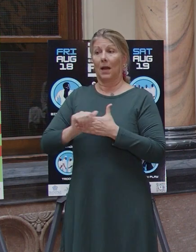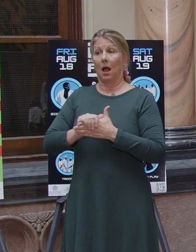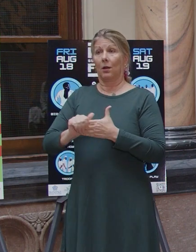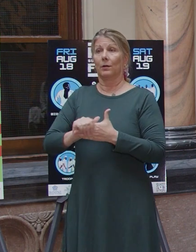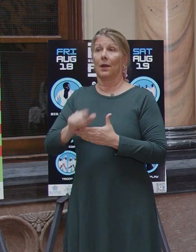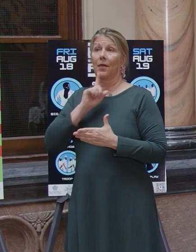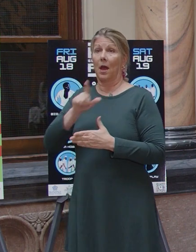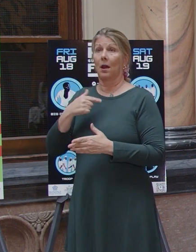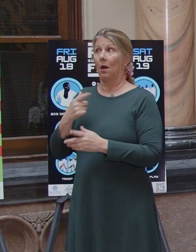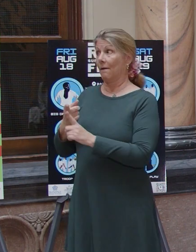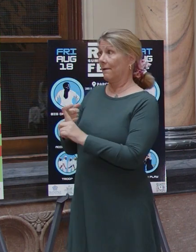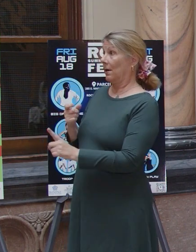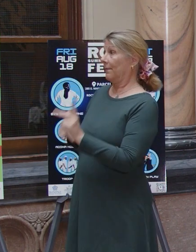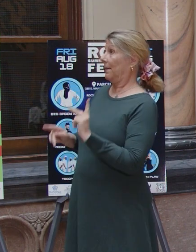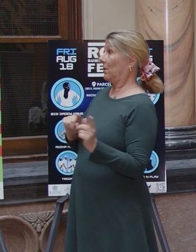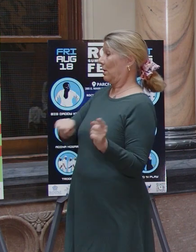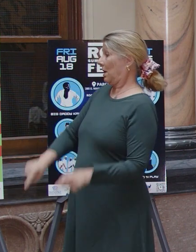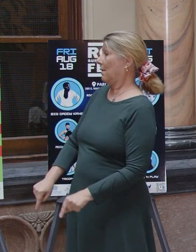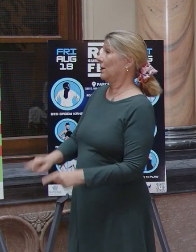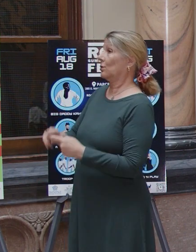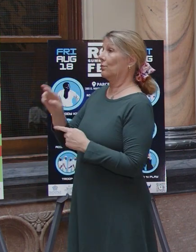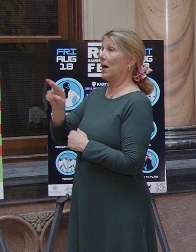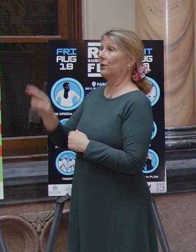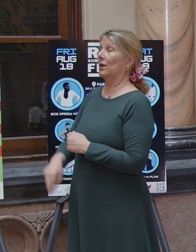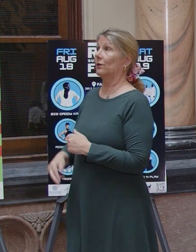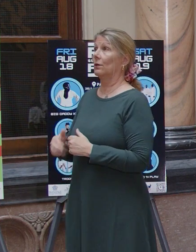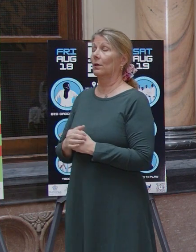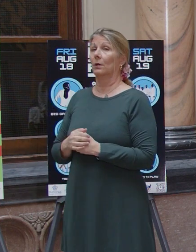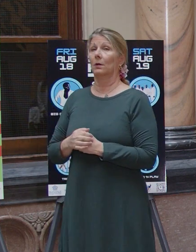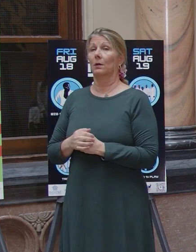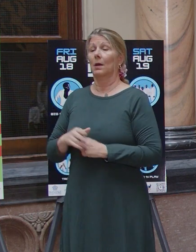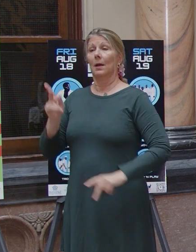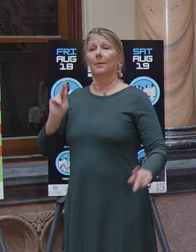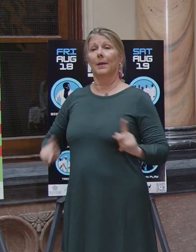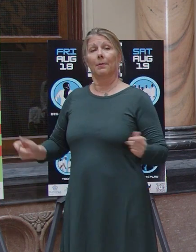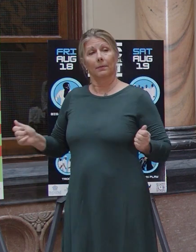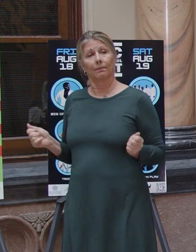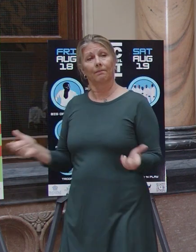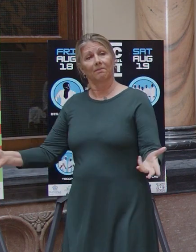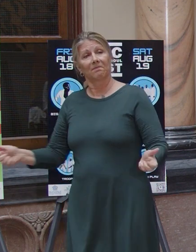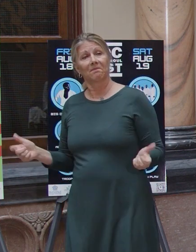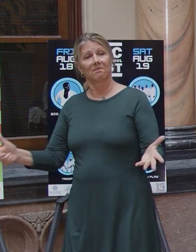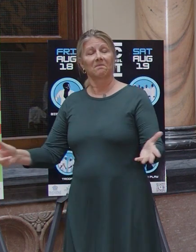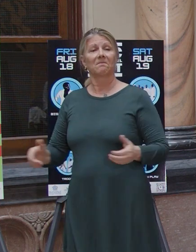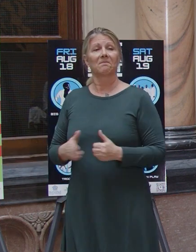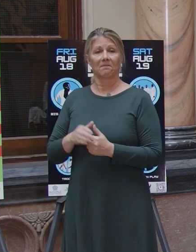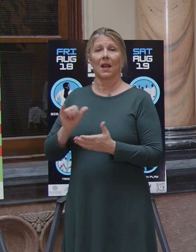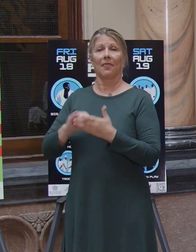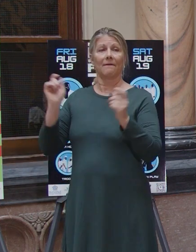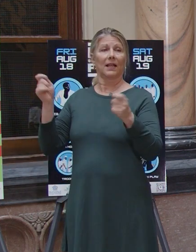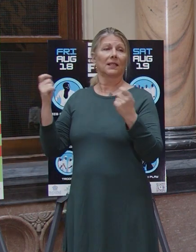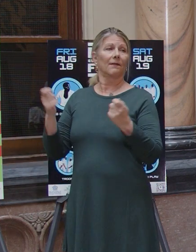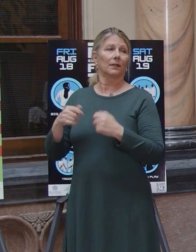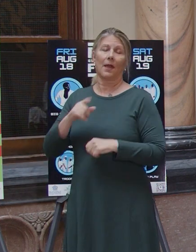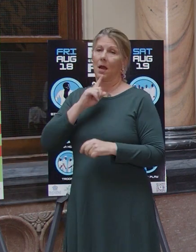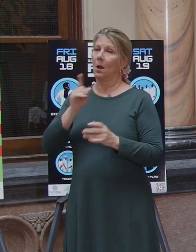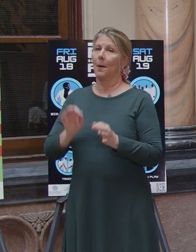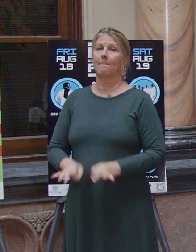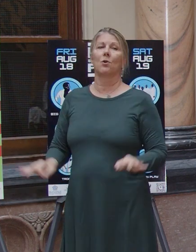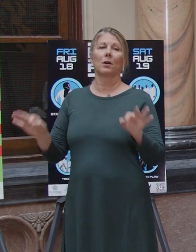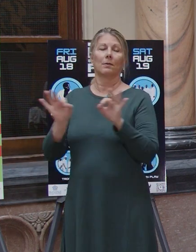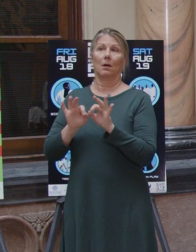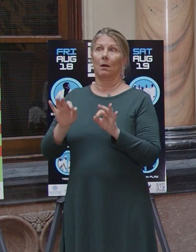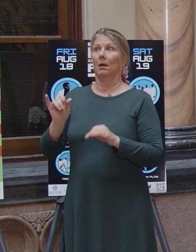are generated from people coming to town for festivals, from people spending money as a result of these festivals. So they are absolutely critical. So the